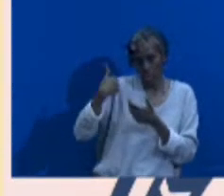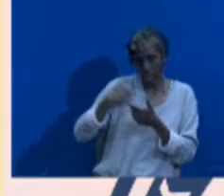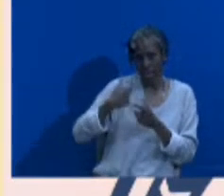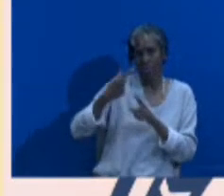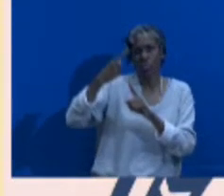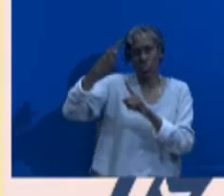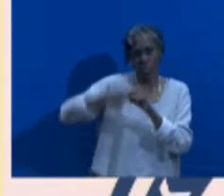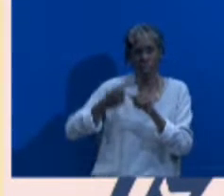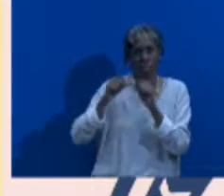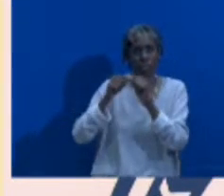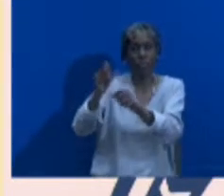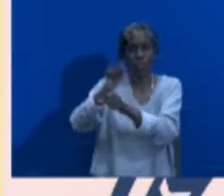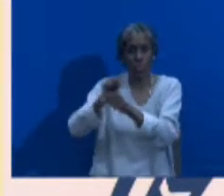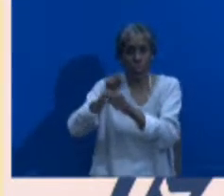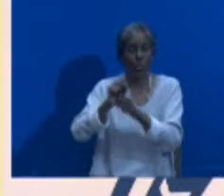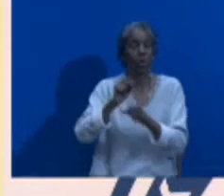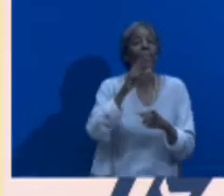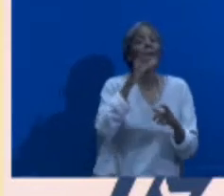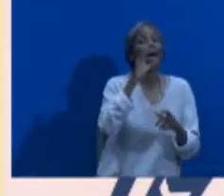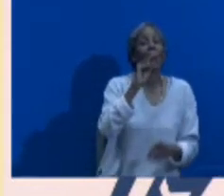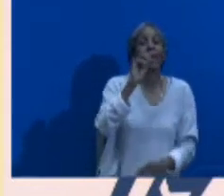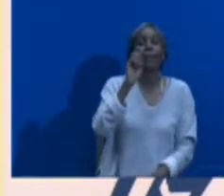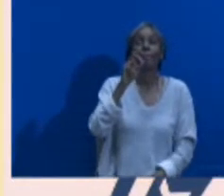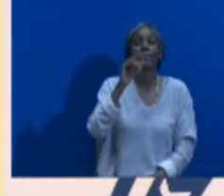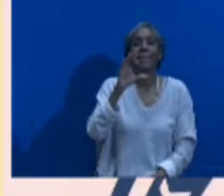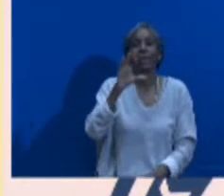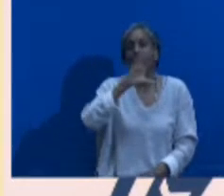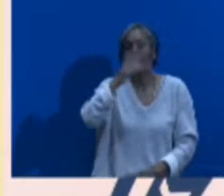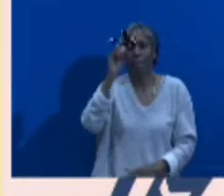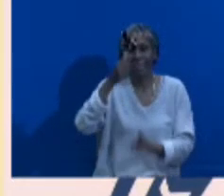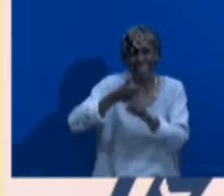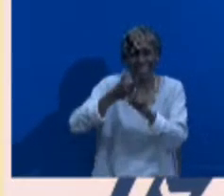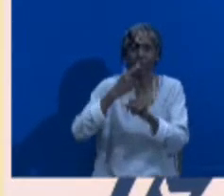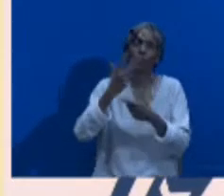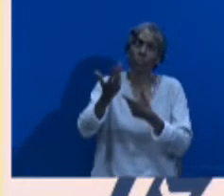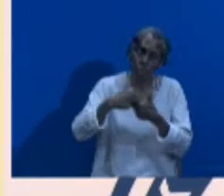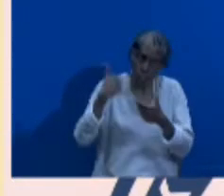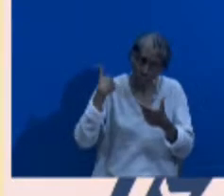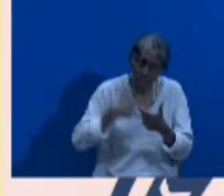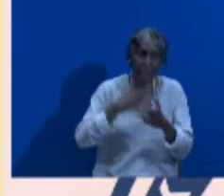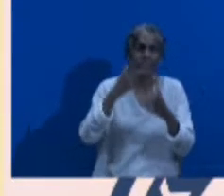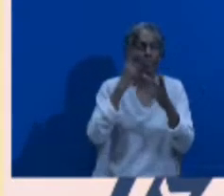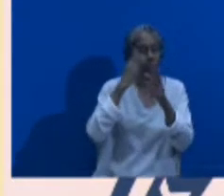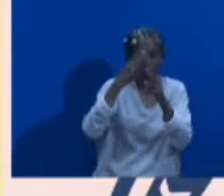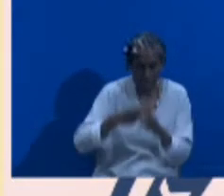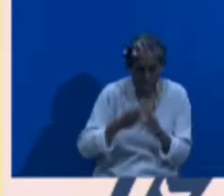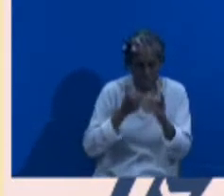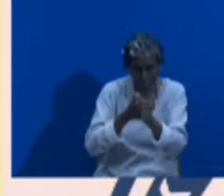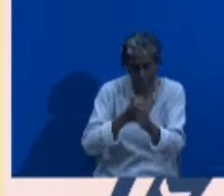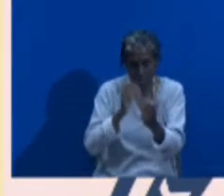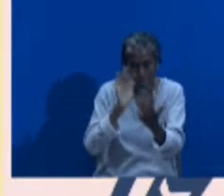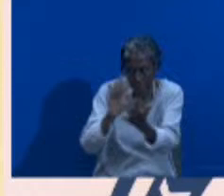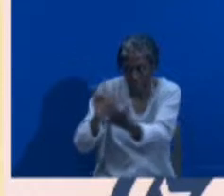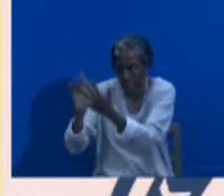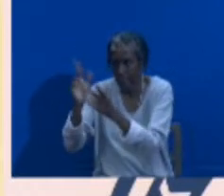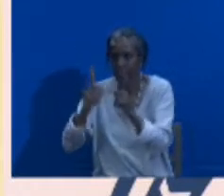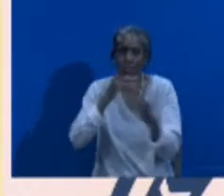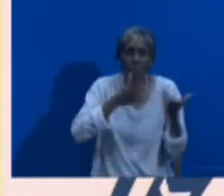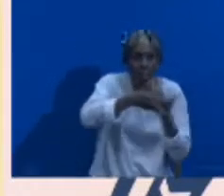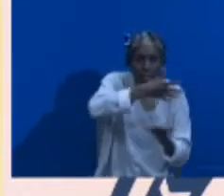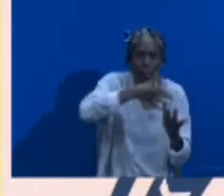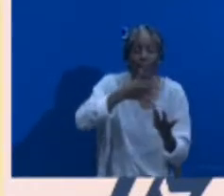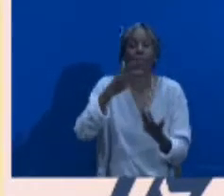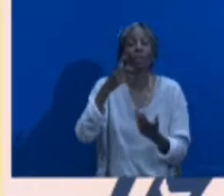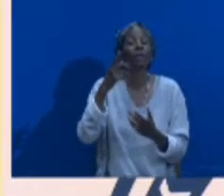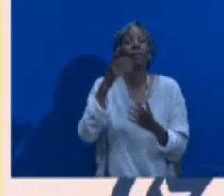as some folks from Medic that will be helping with contact tracing as well. One of our specific concerns